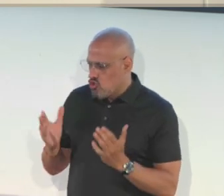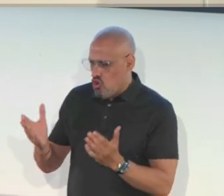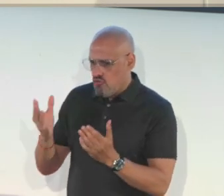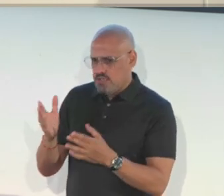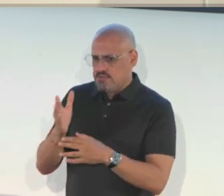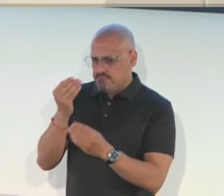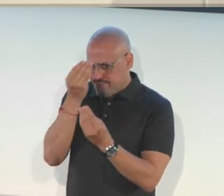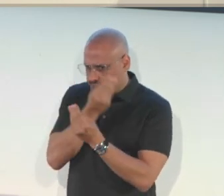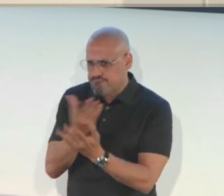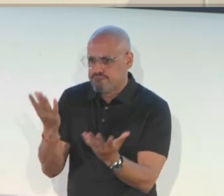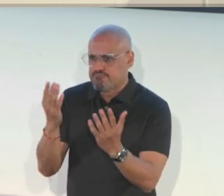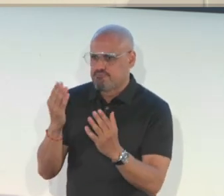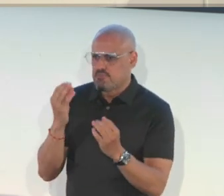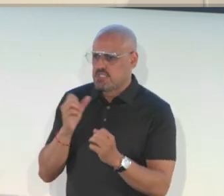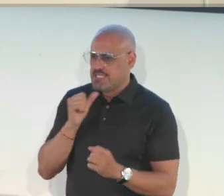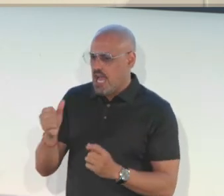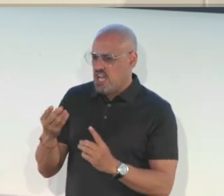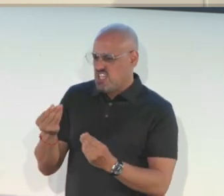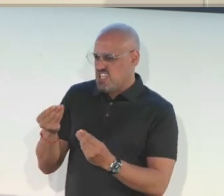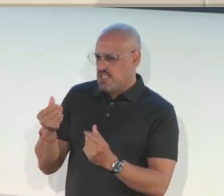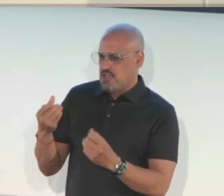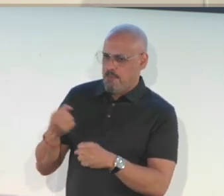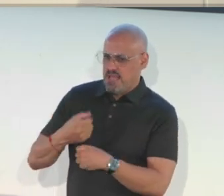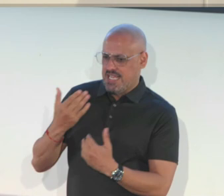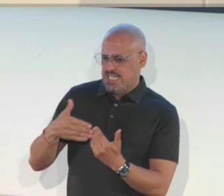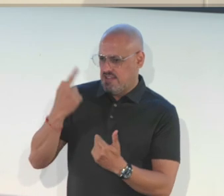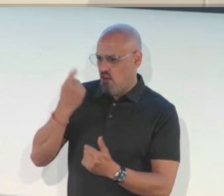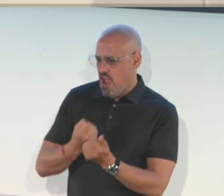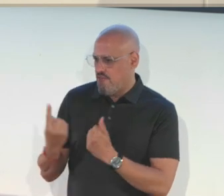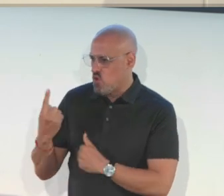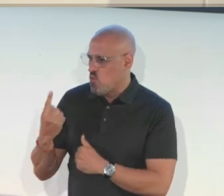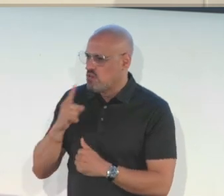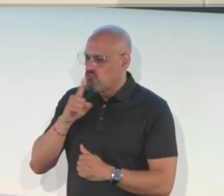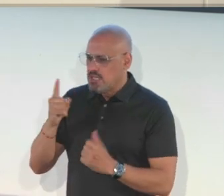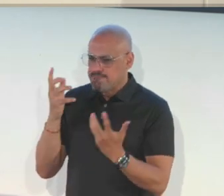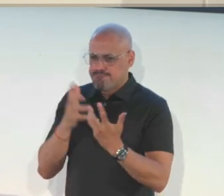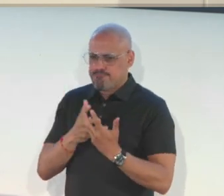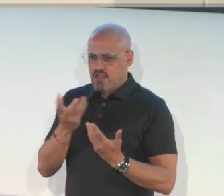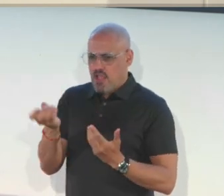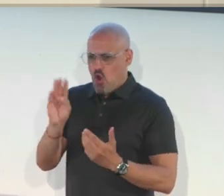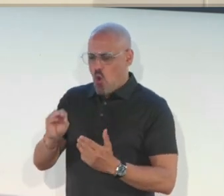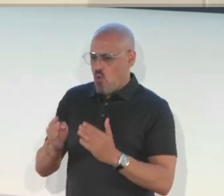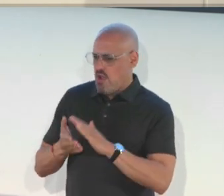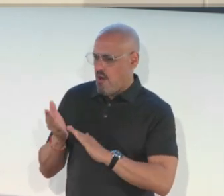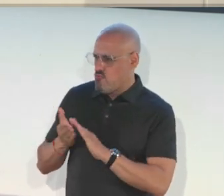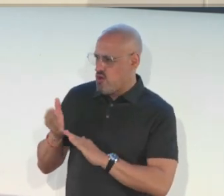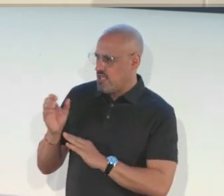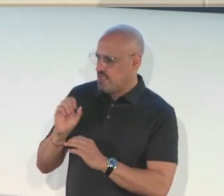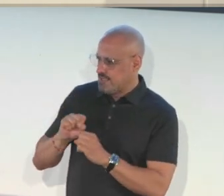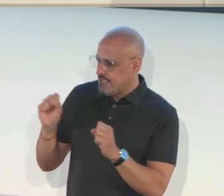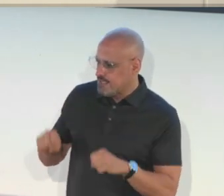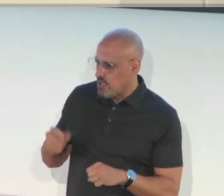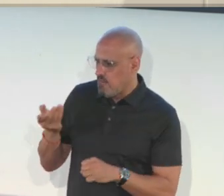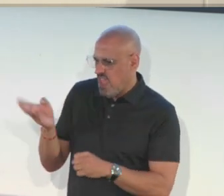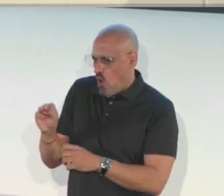information, not incentivized to make it easy for everybody to go build their own operating system or their own hardware. And I